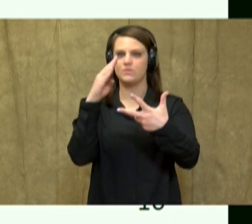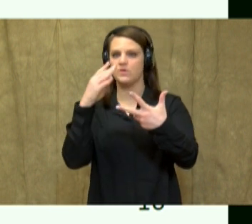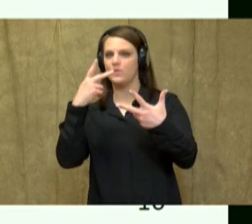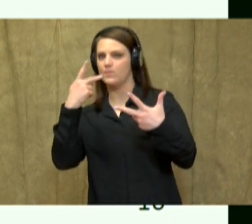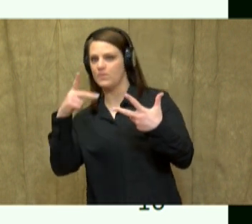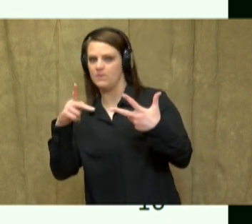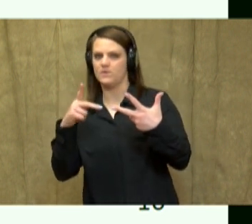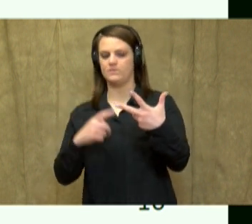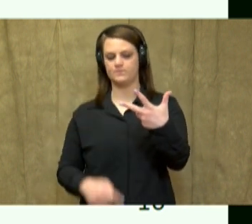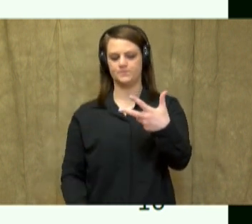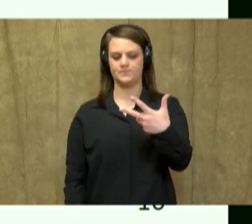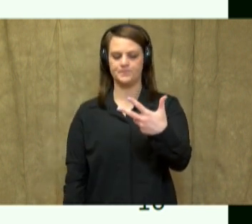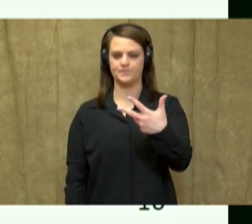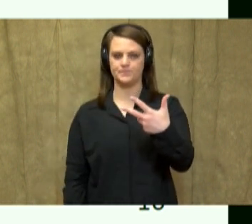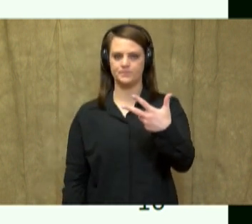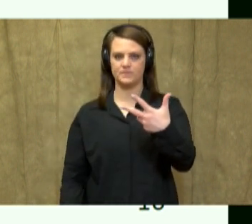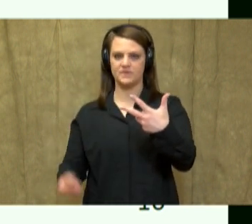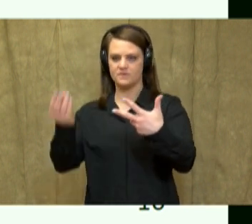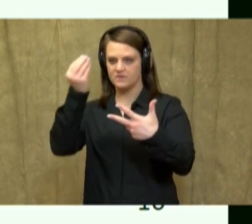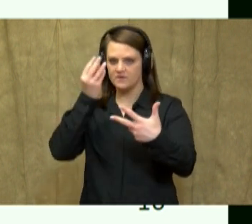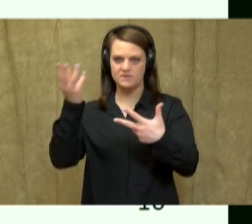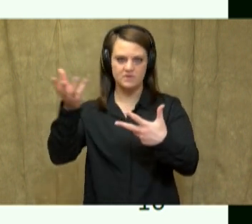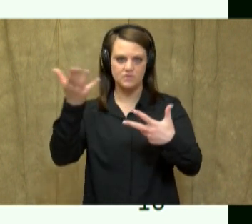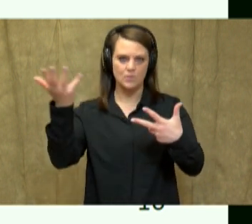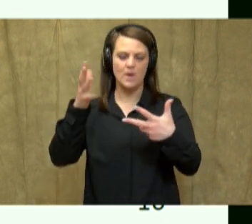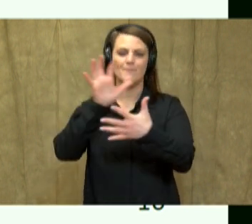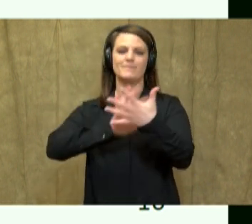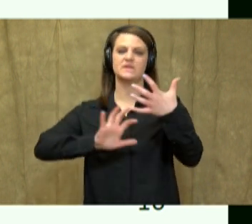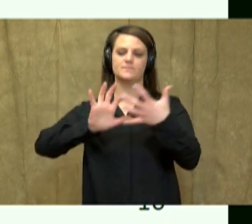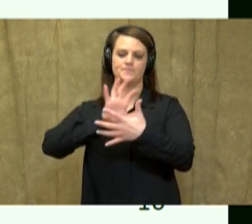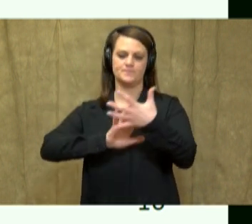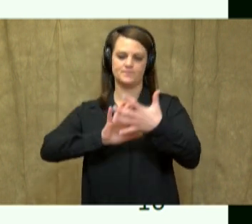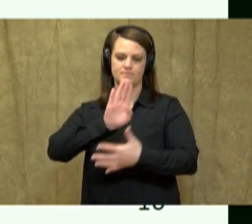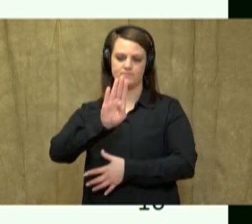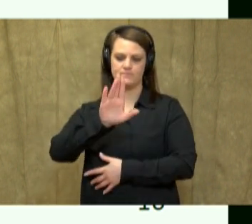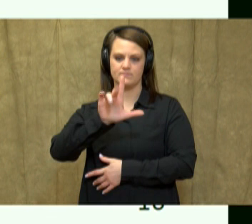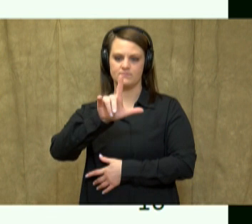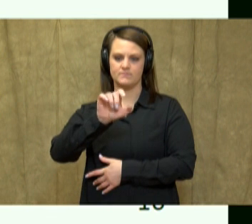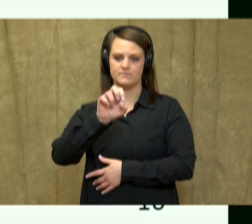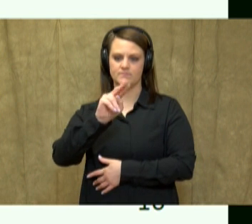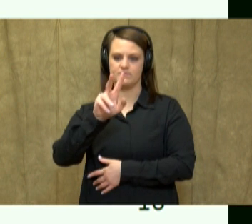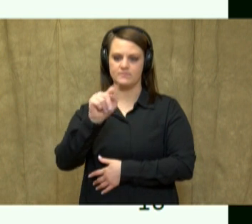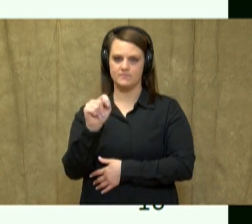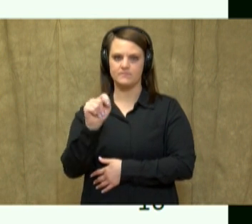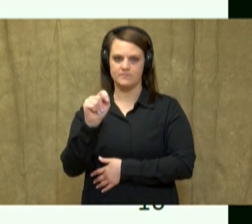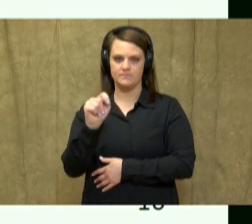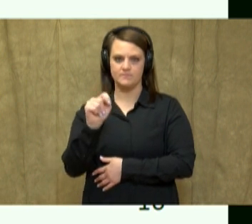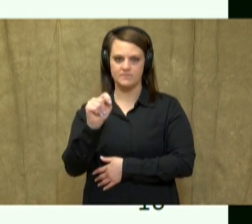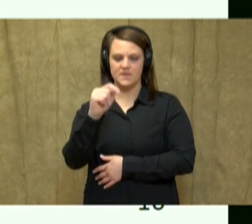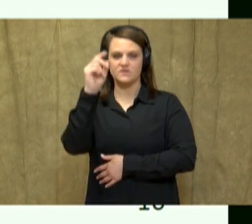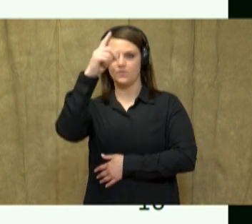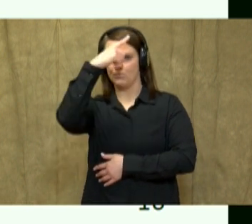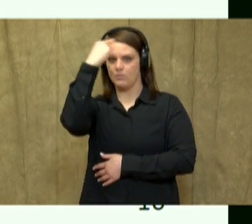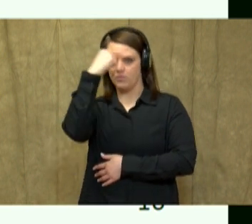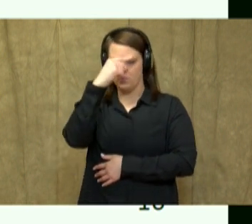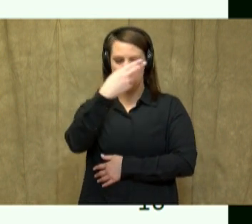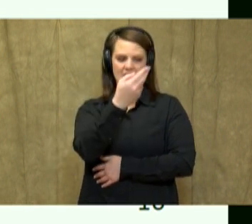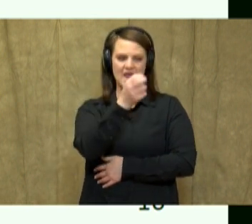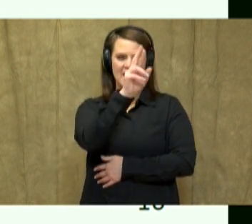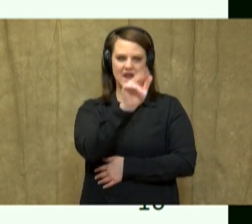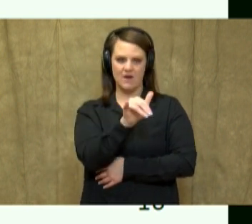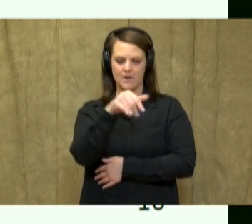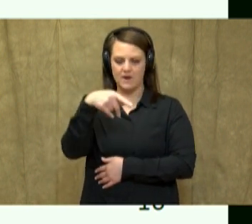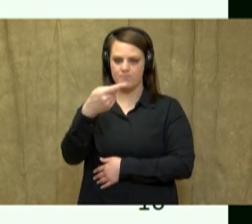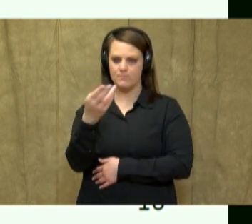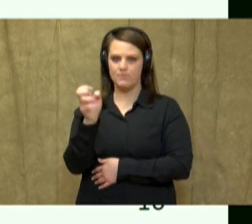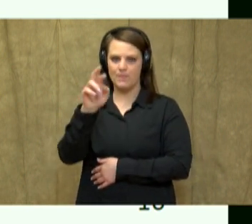purple. All right? That should let you know we get a blend. So in Harry Potter, we have dragons. And we have really